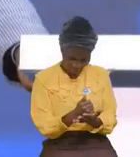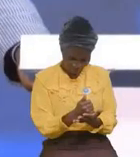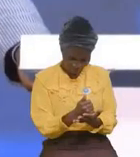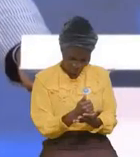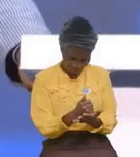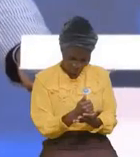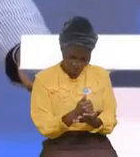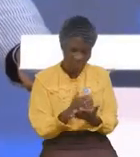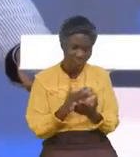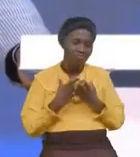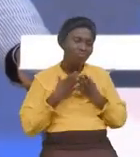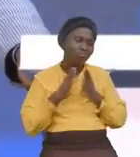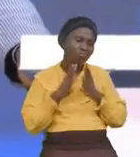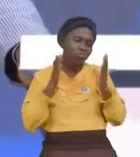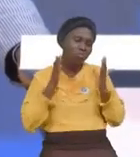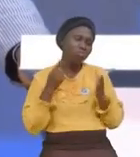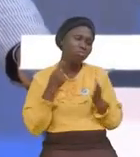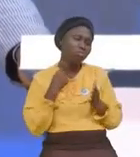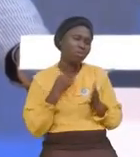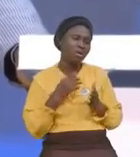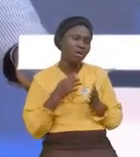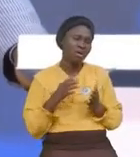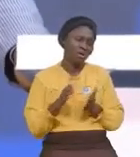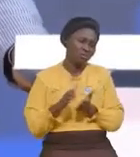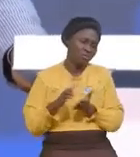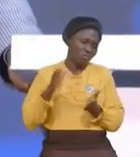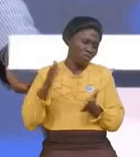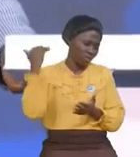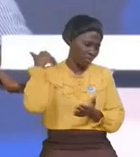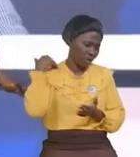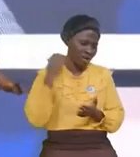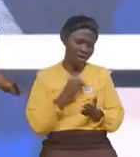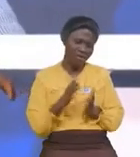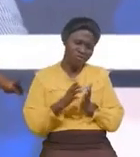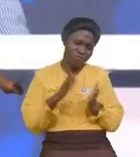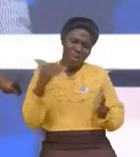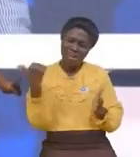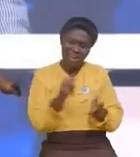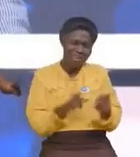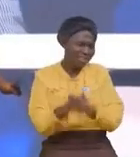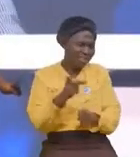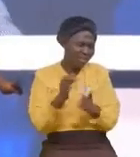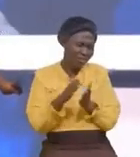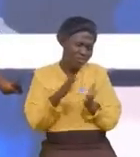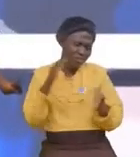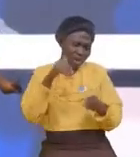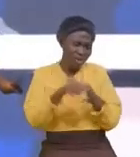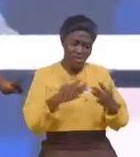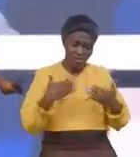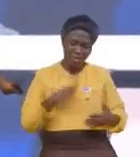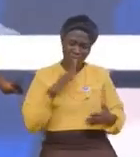Goiter, hunchback, elephantiasis, any kind of swelling in your body, be removed